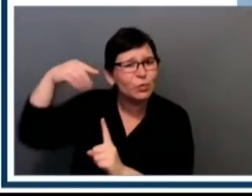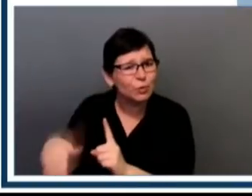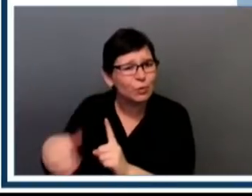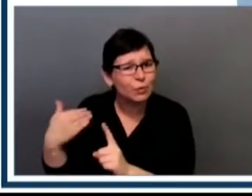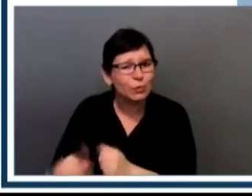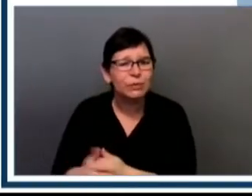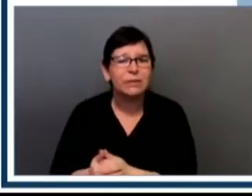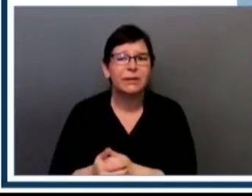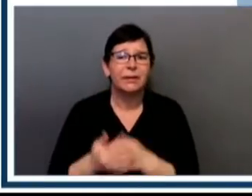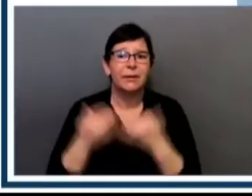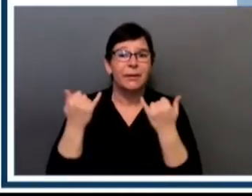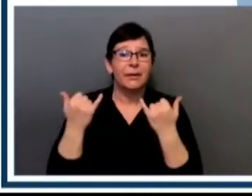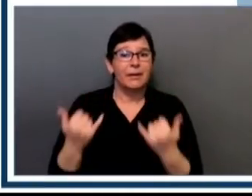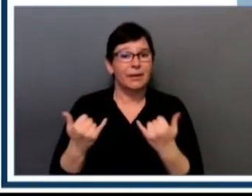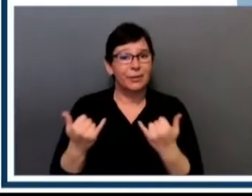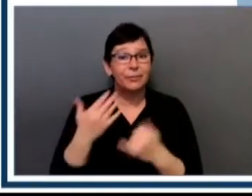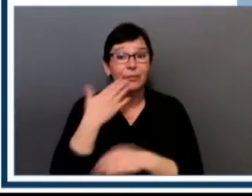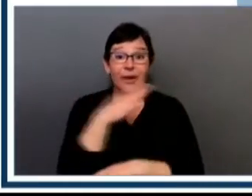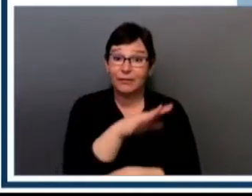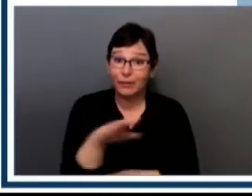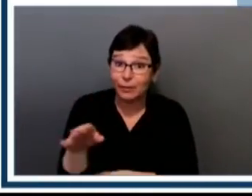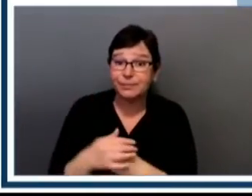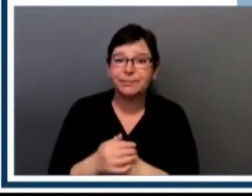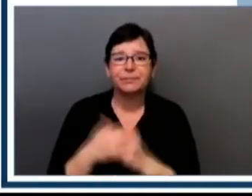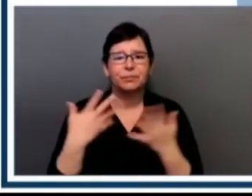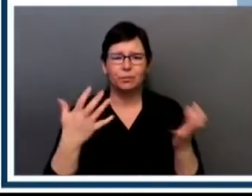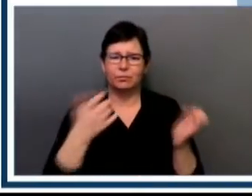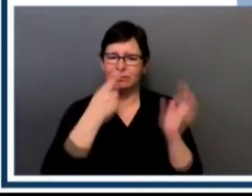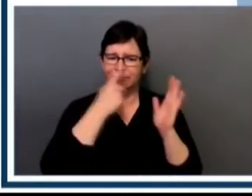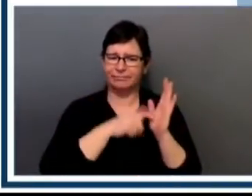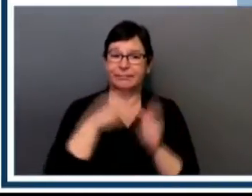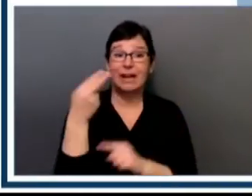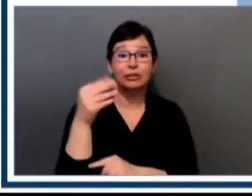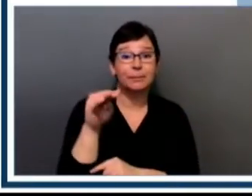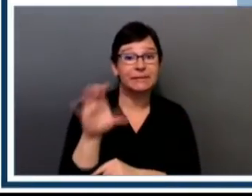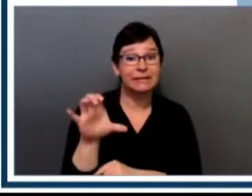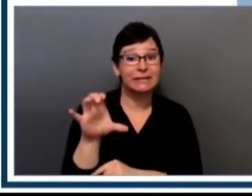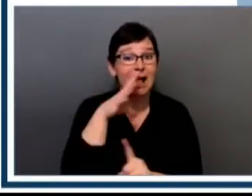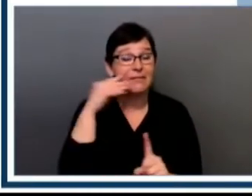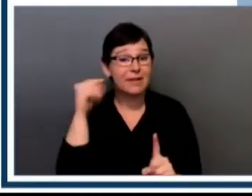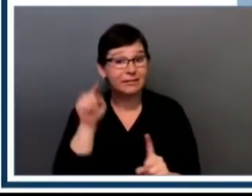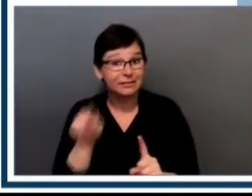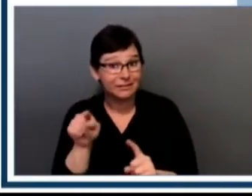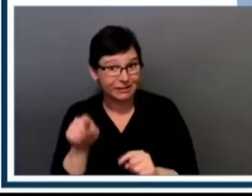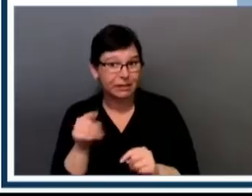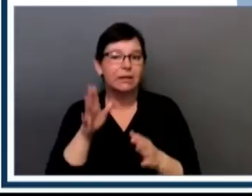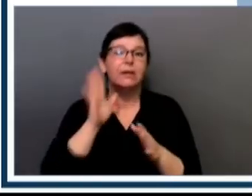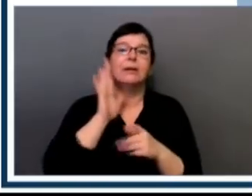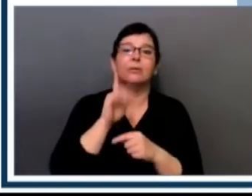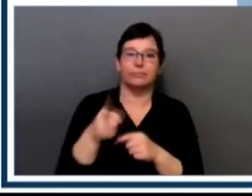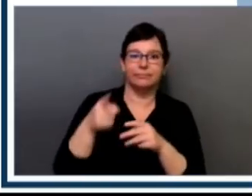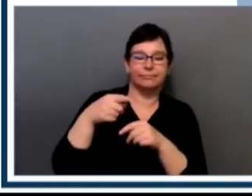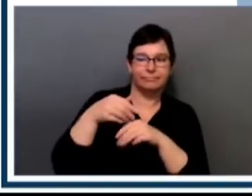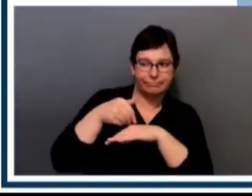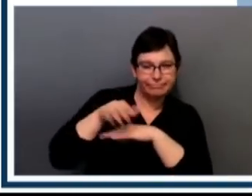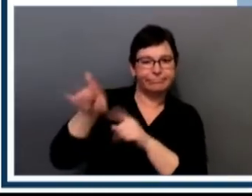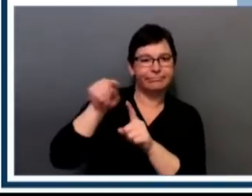a situation in the Ukraine. Thanks to that crew for standing on guard for all of us, and be